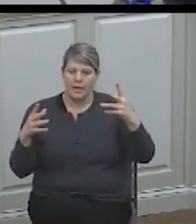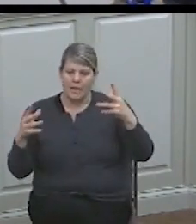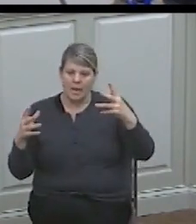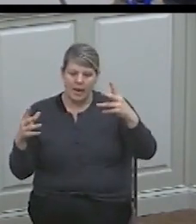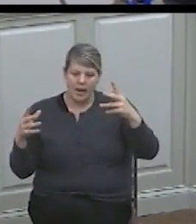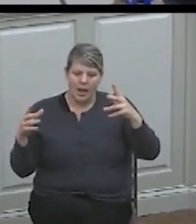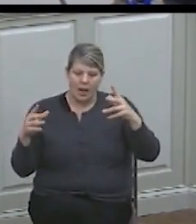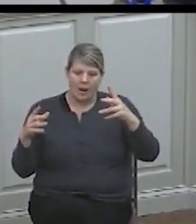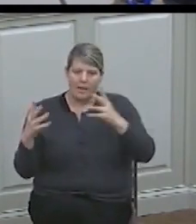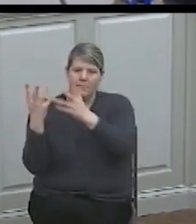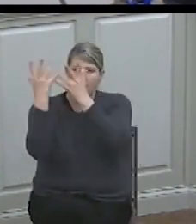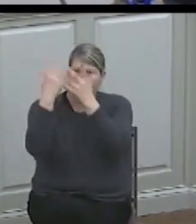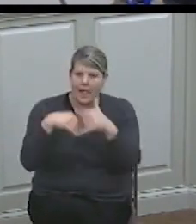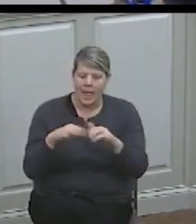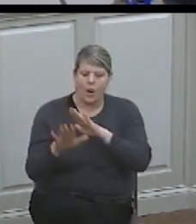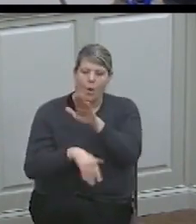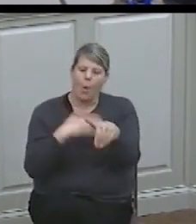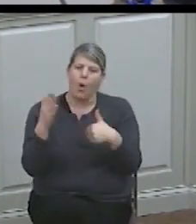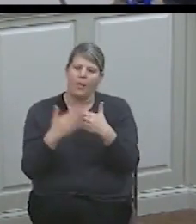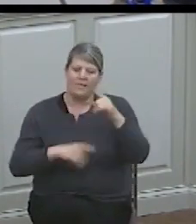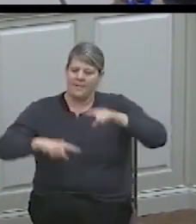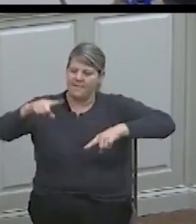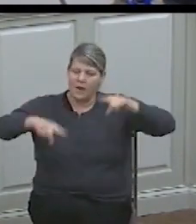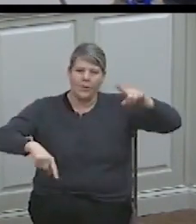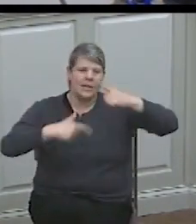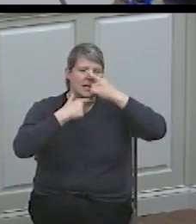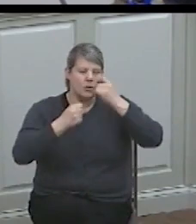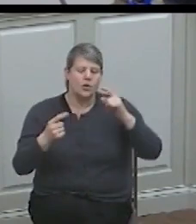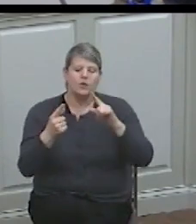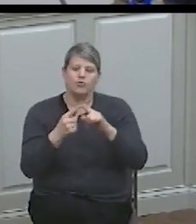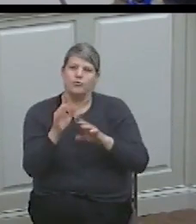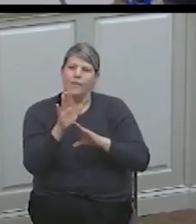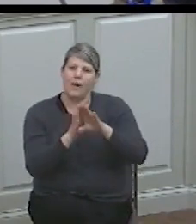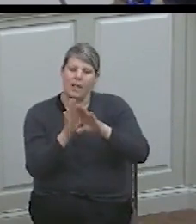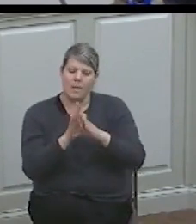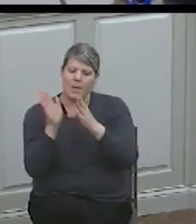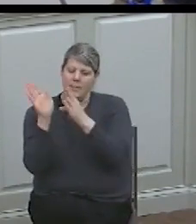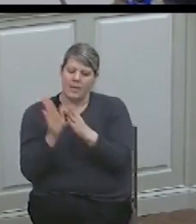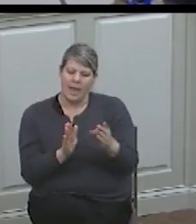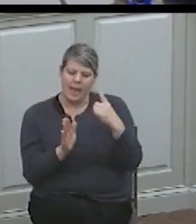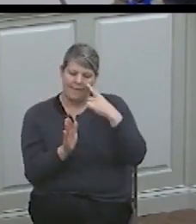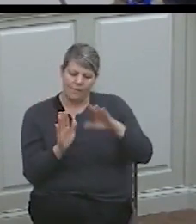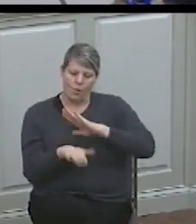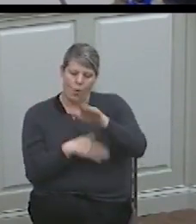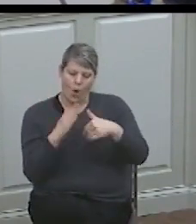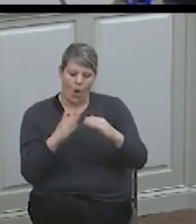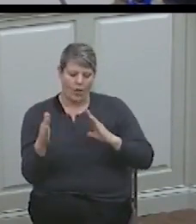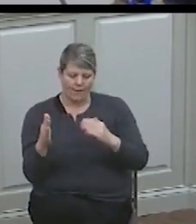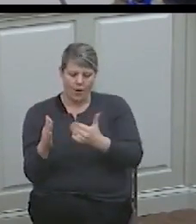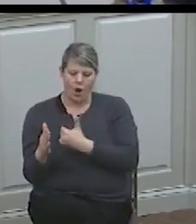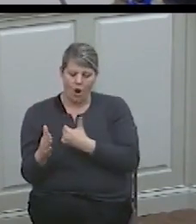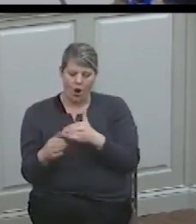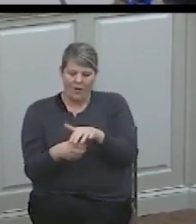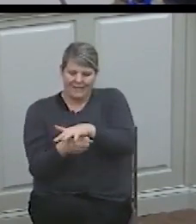to develop what we call a master plan for all of our signage, our wayfinding signage, so that you have some